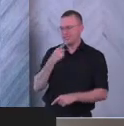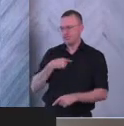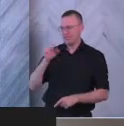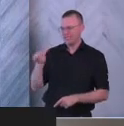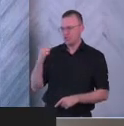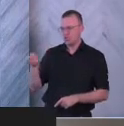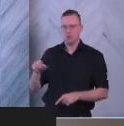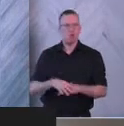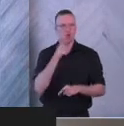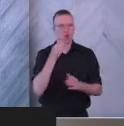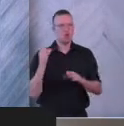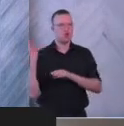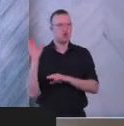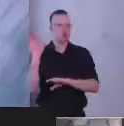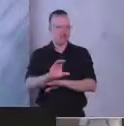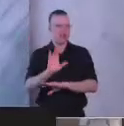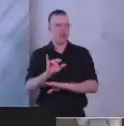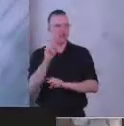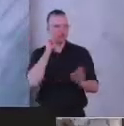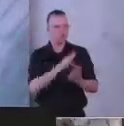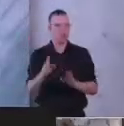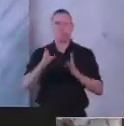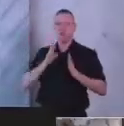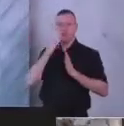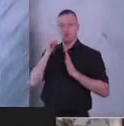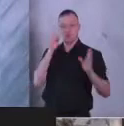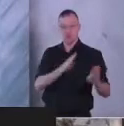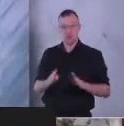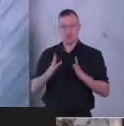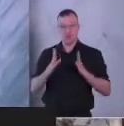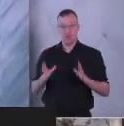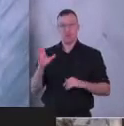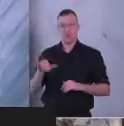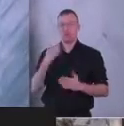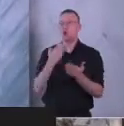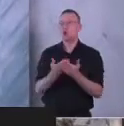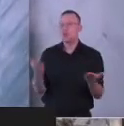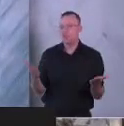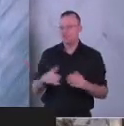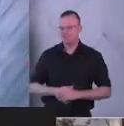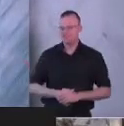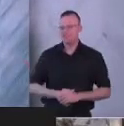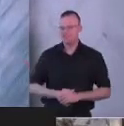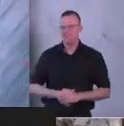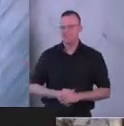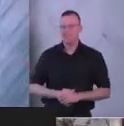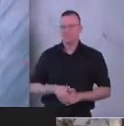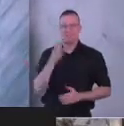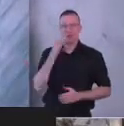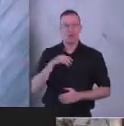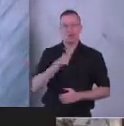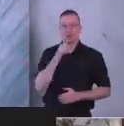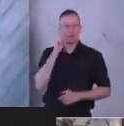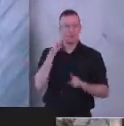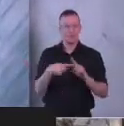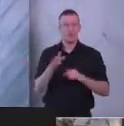grants, it's a strategy. It's a strategy. Okay, even if it's a strategy, that is actually a good thing. I don't disagree with all